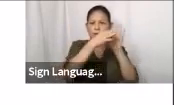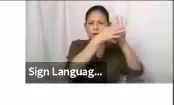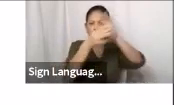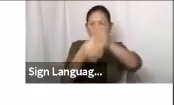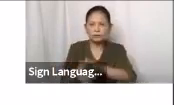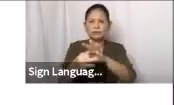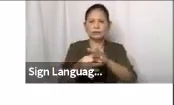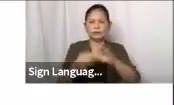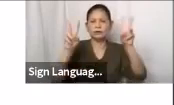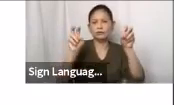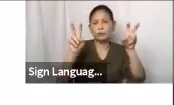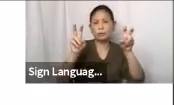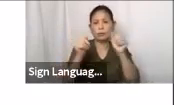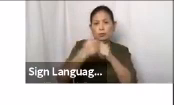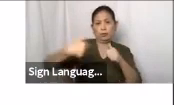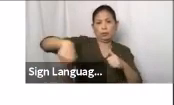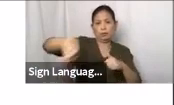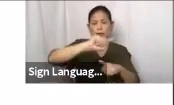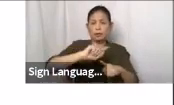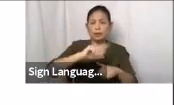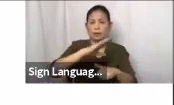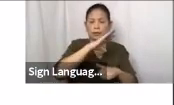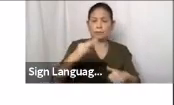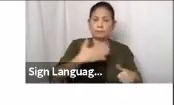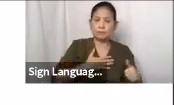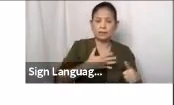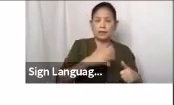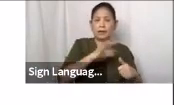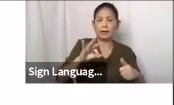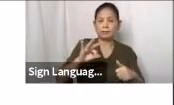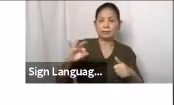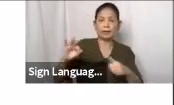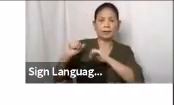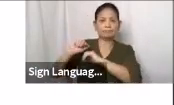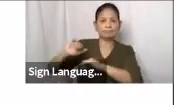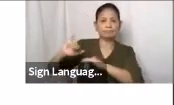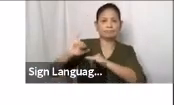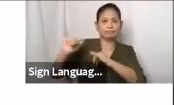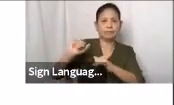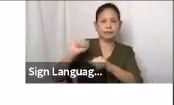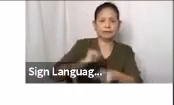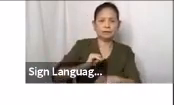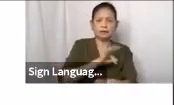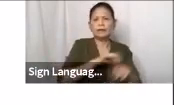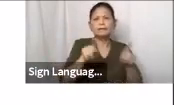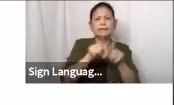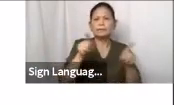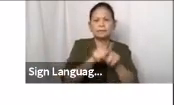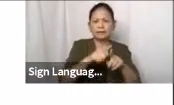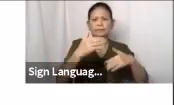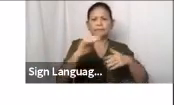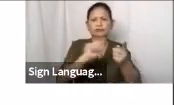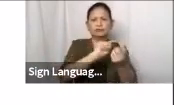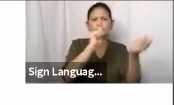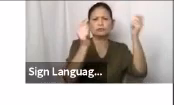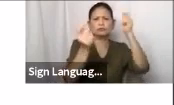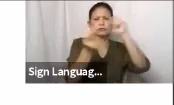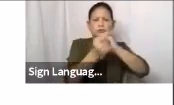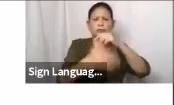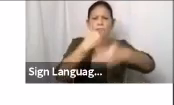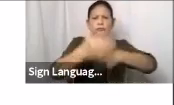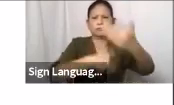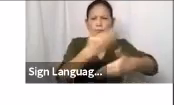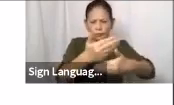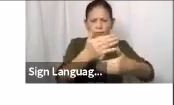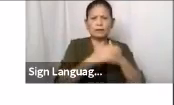as well, because as we and my colleagues are still in this like transition process, and we do not find any kind